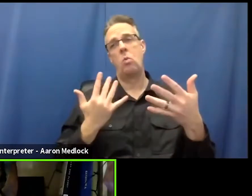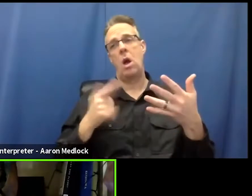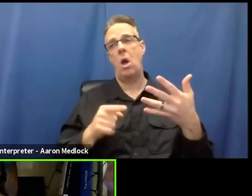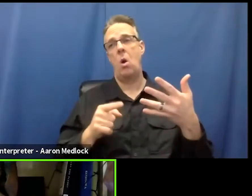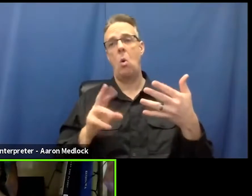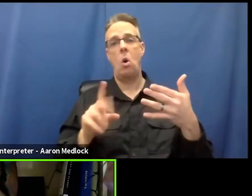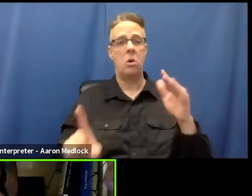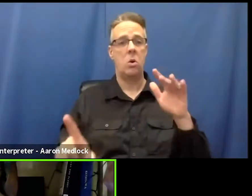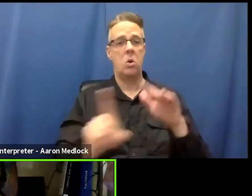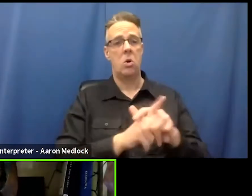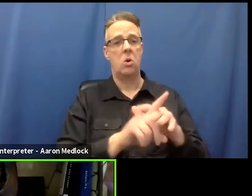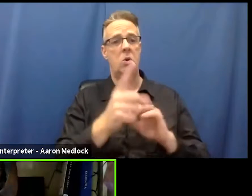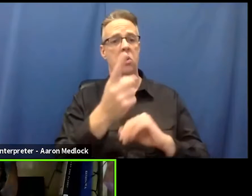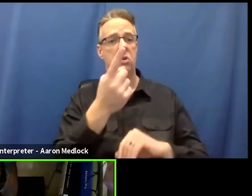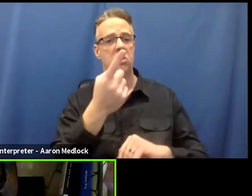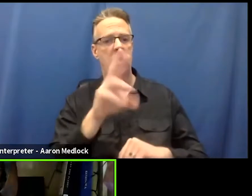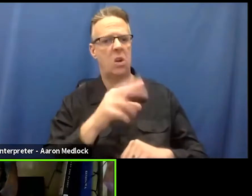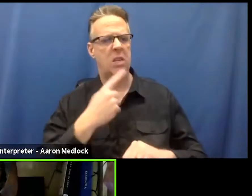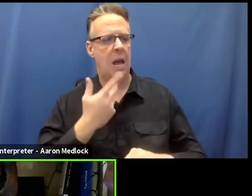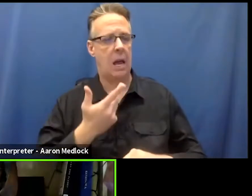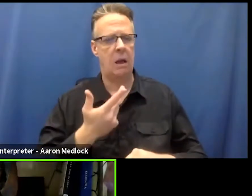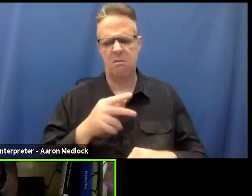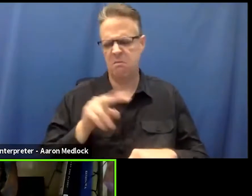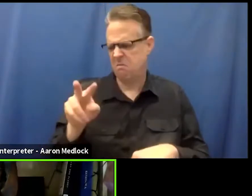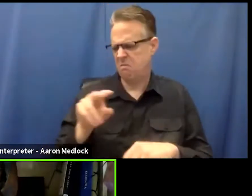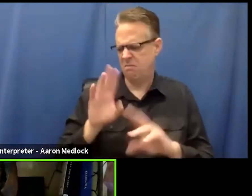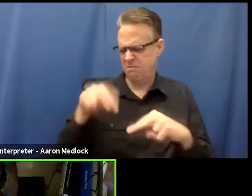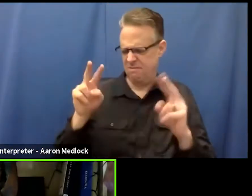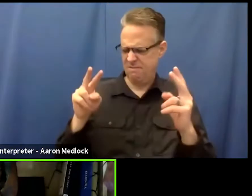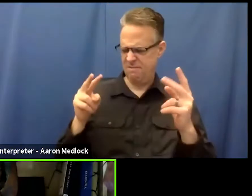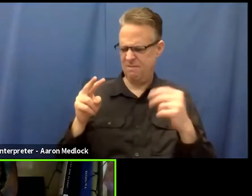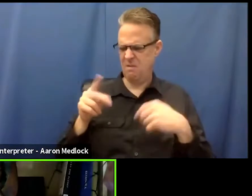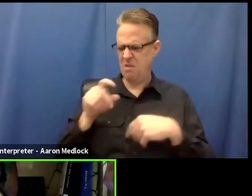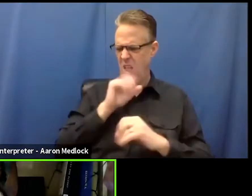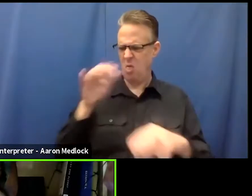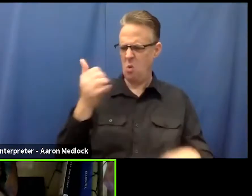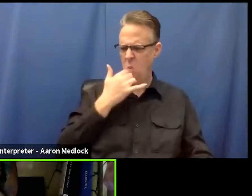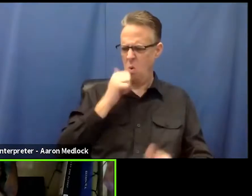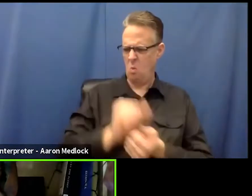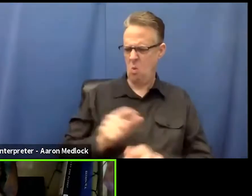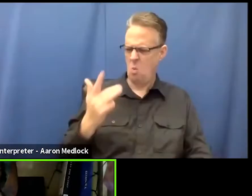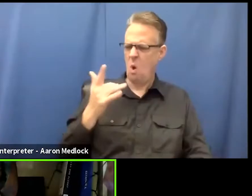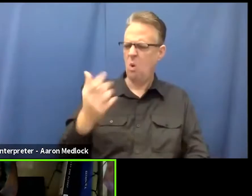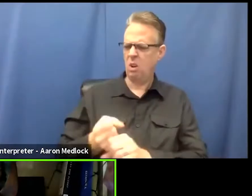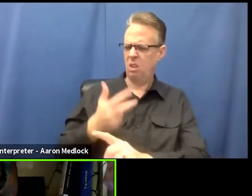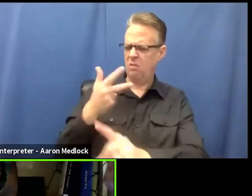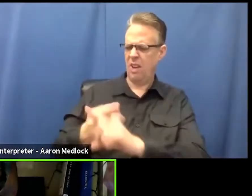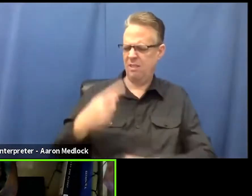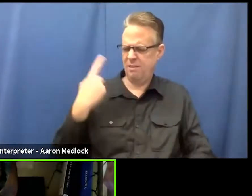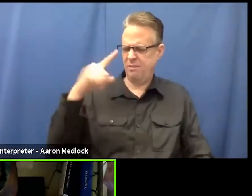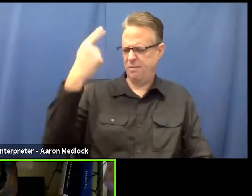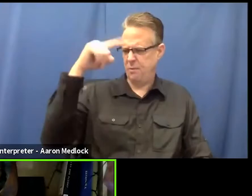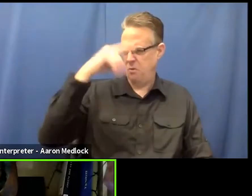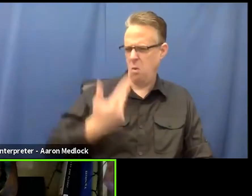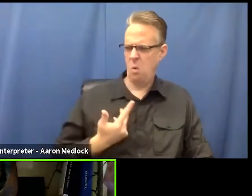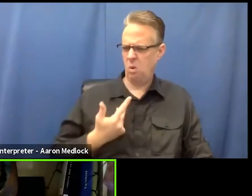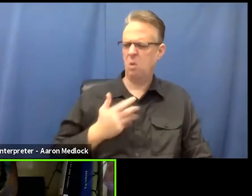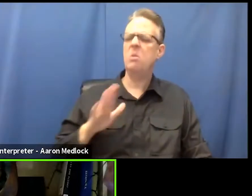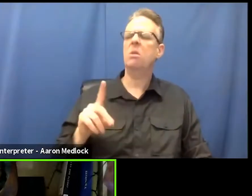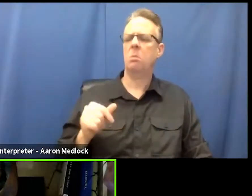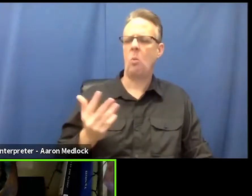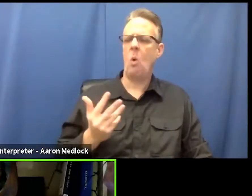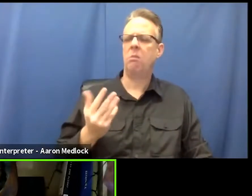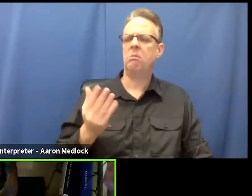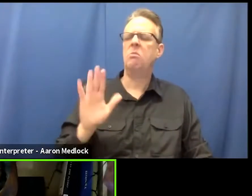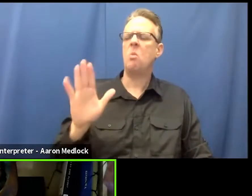doctor's surgery and someone saying, well, there's nothing wrong with you. Why are you getting it? Why are you getting it? what's your disability? What's your